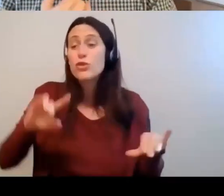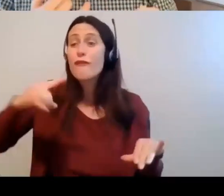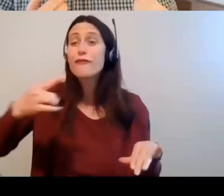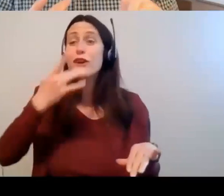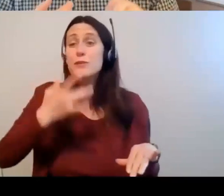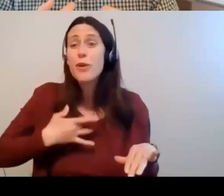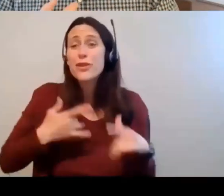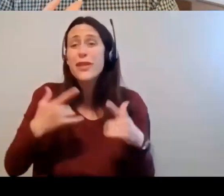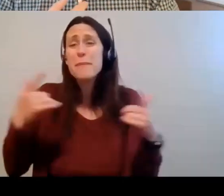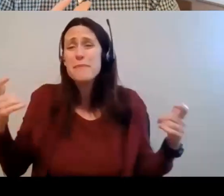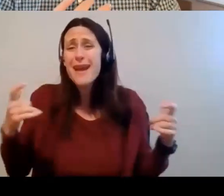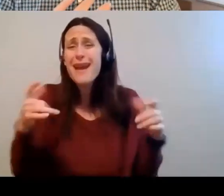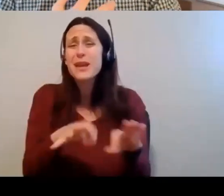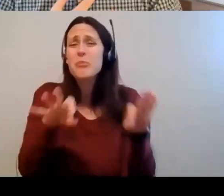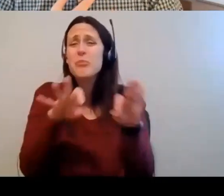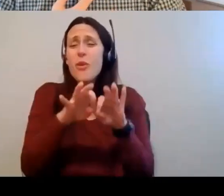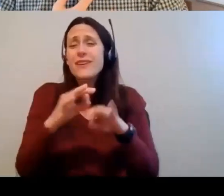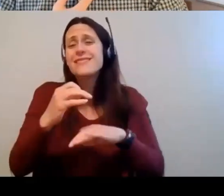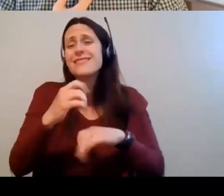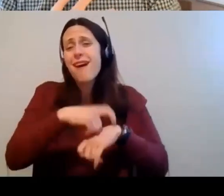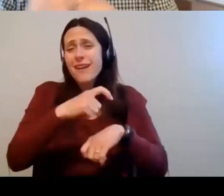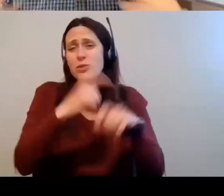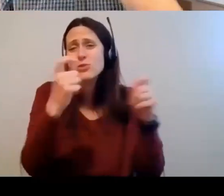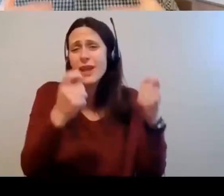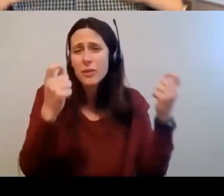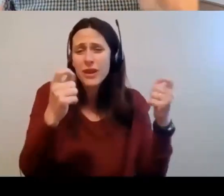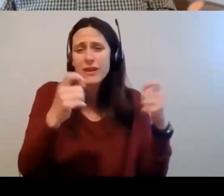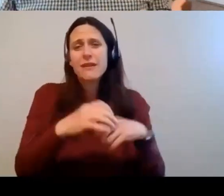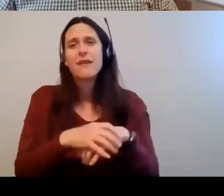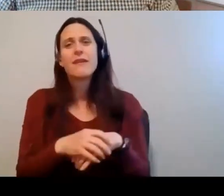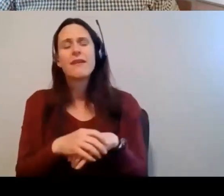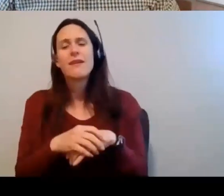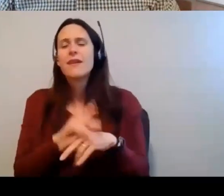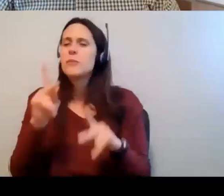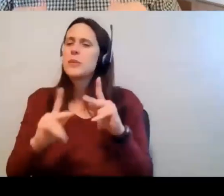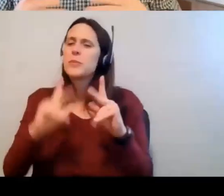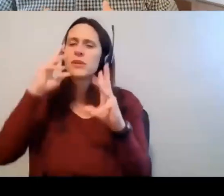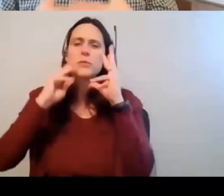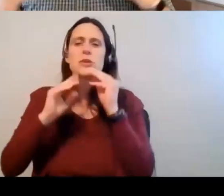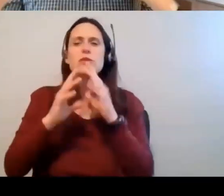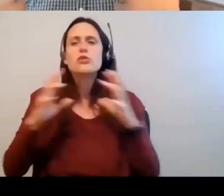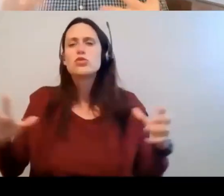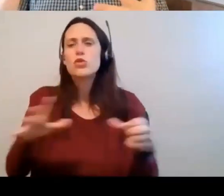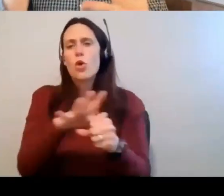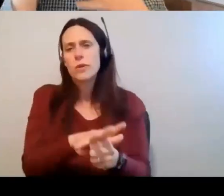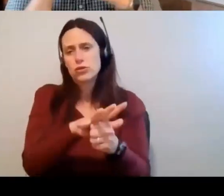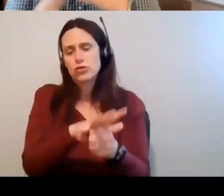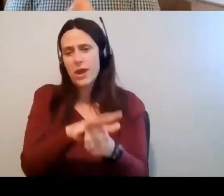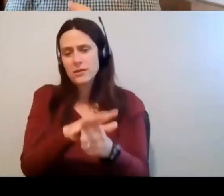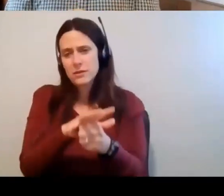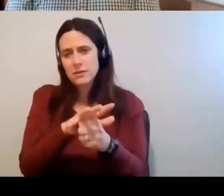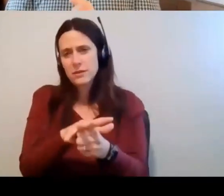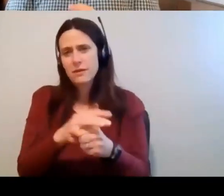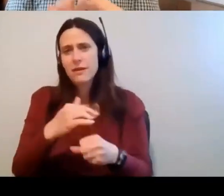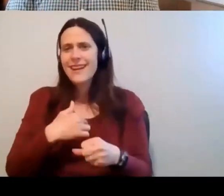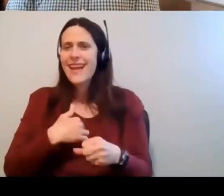significant. We've had people who are just experiencing this great deal of stress. And I want us to name together that that